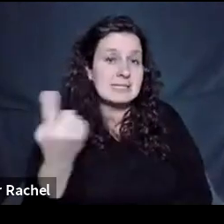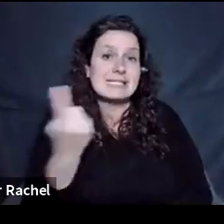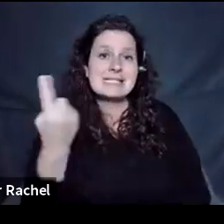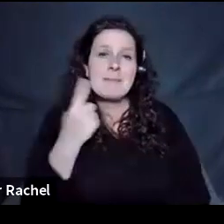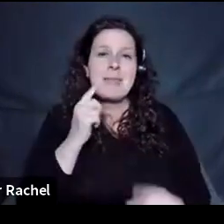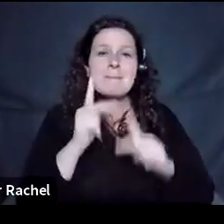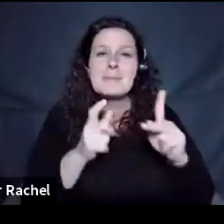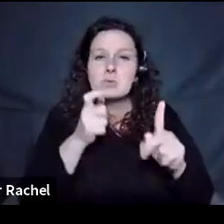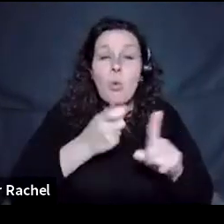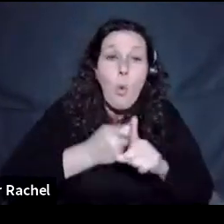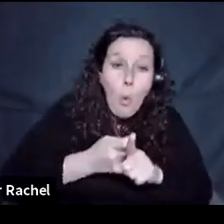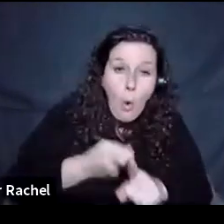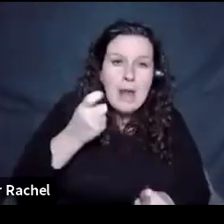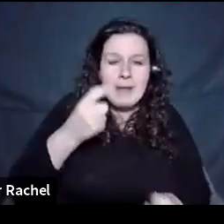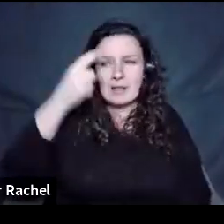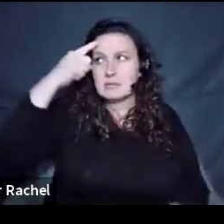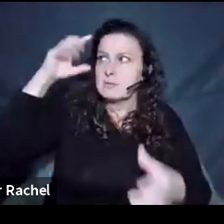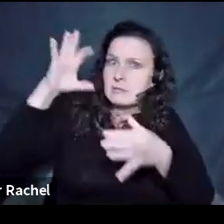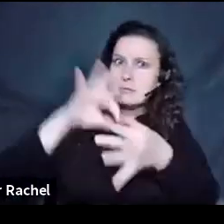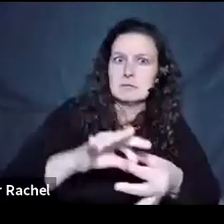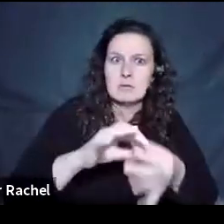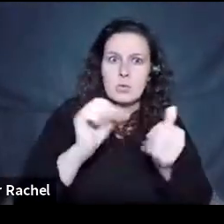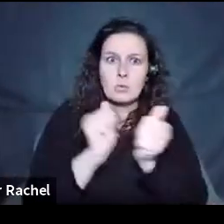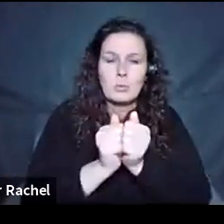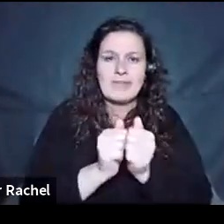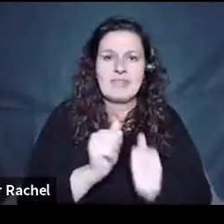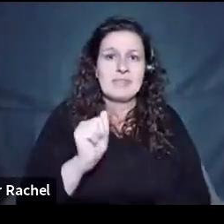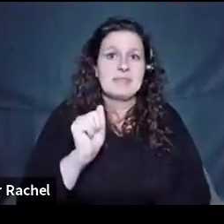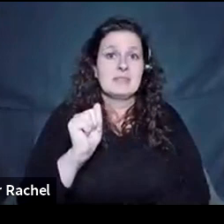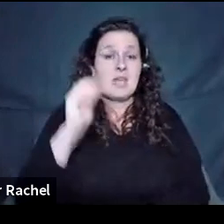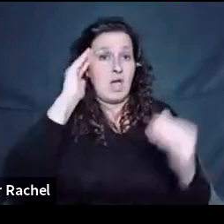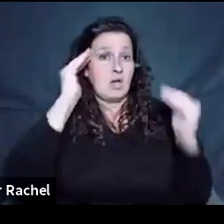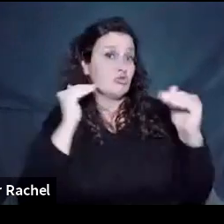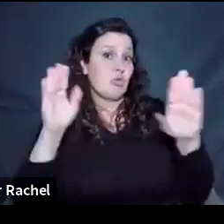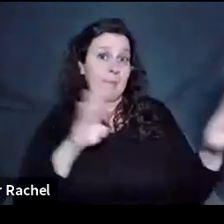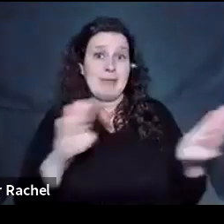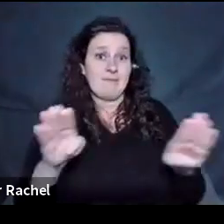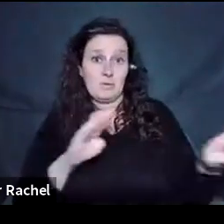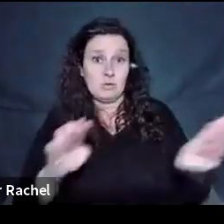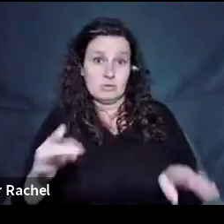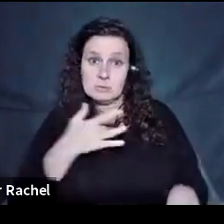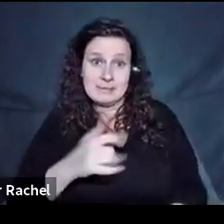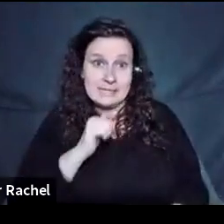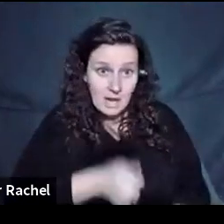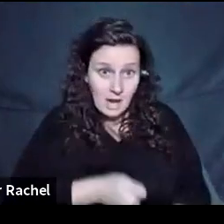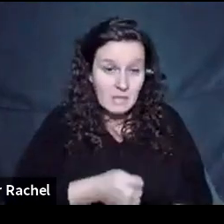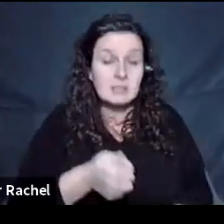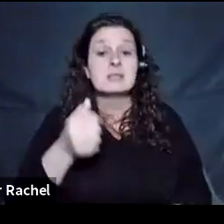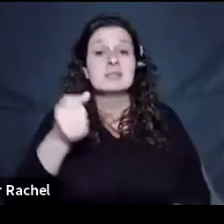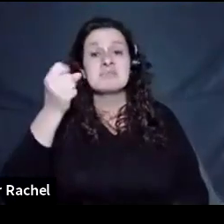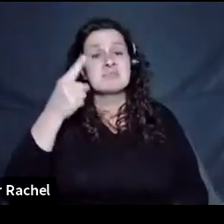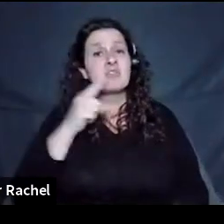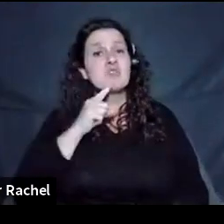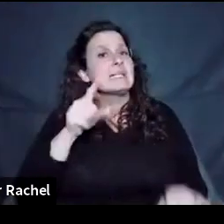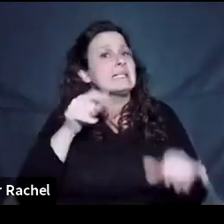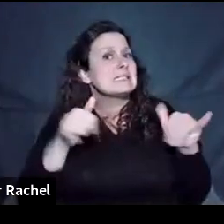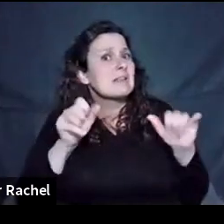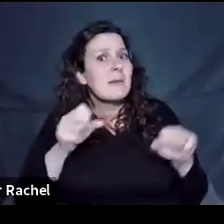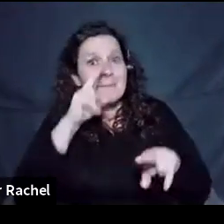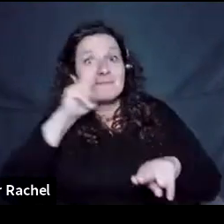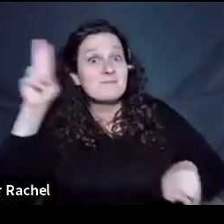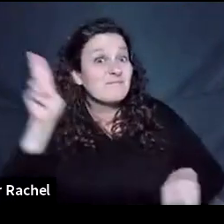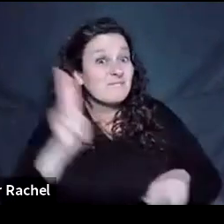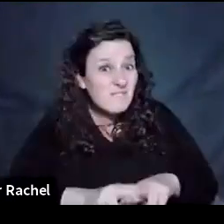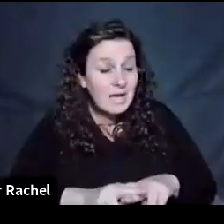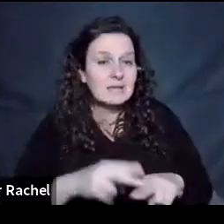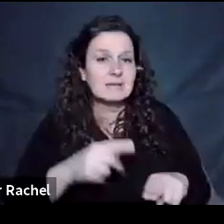don't automatically associate with adult behavior. And it can be really fun. And I really agree with